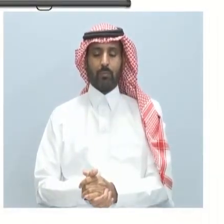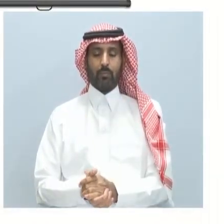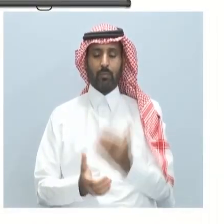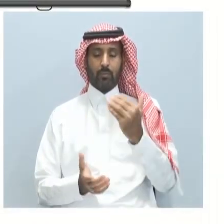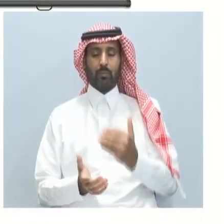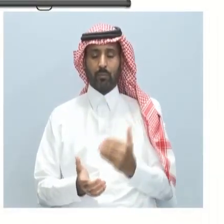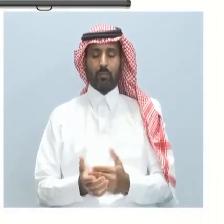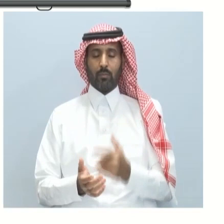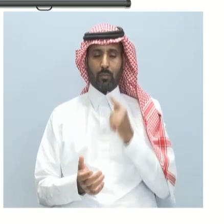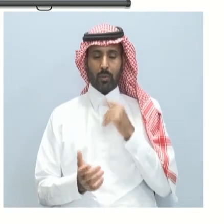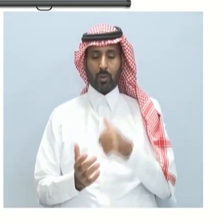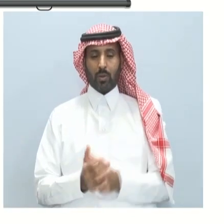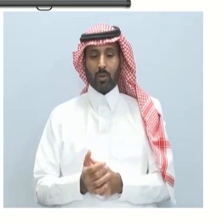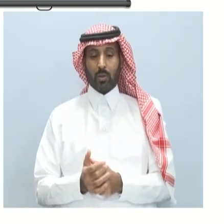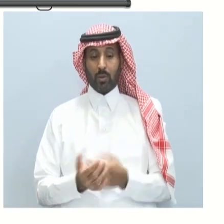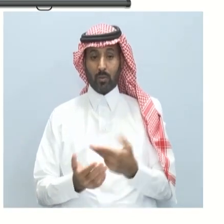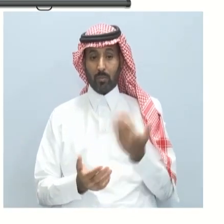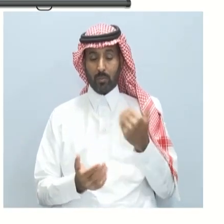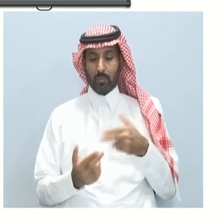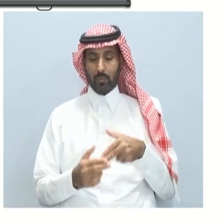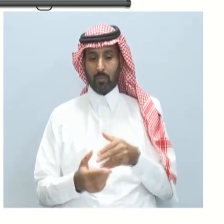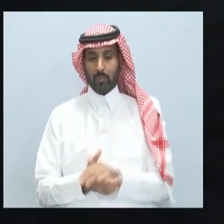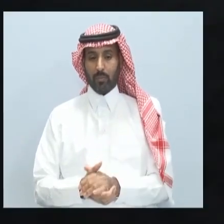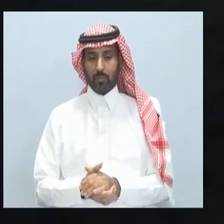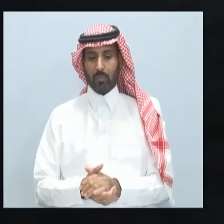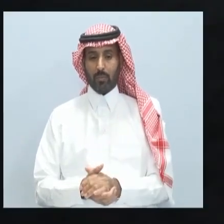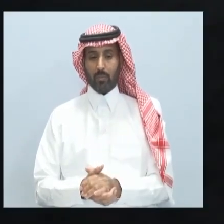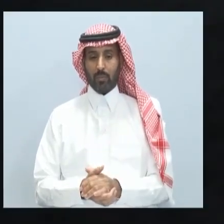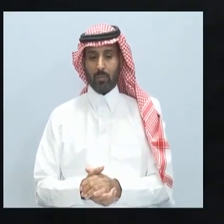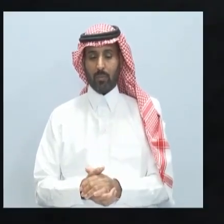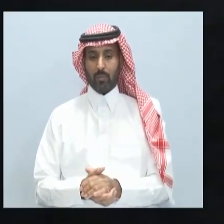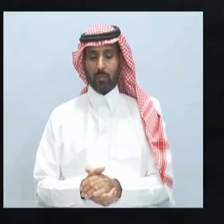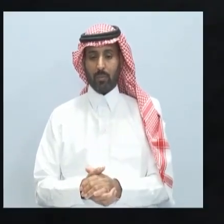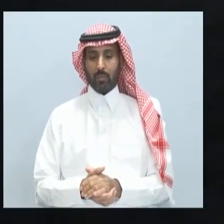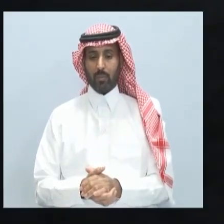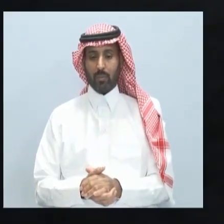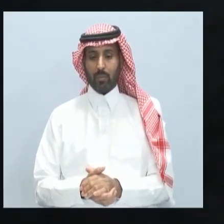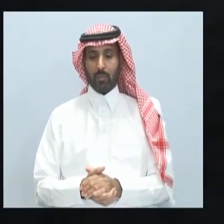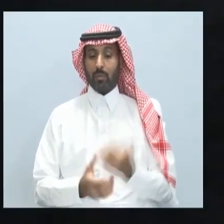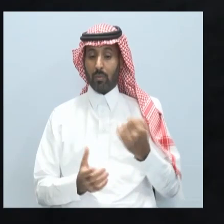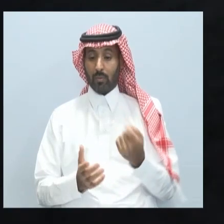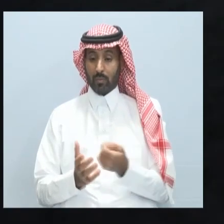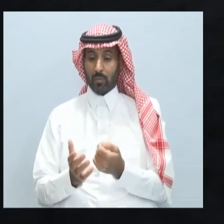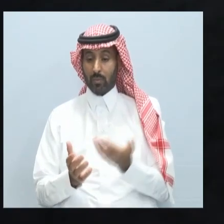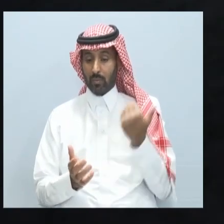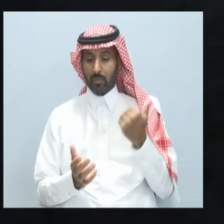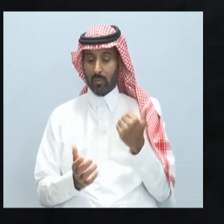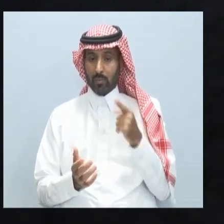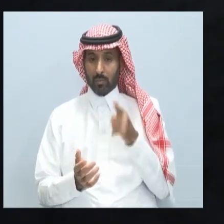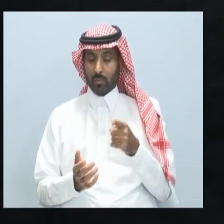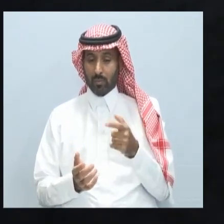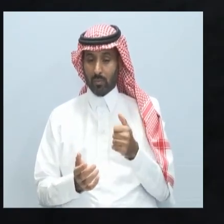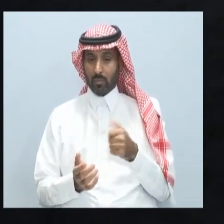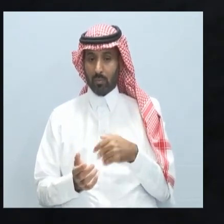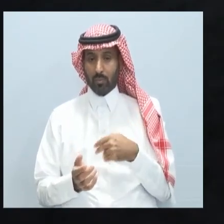Now we have at the very end, or before we end our lesson, we did have a very interesting writing lesson. You are going